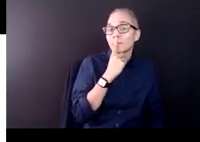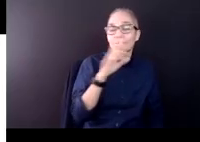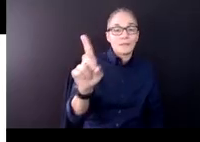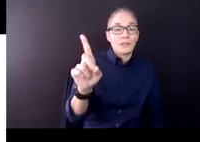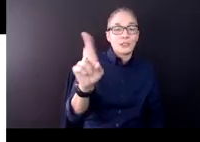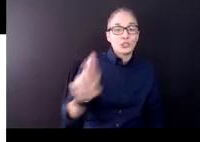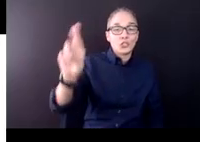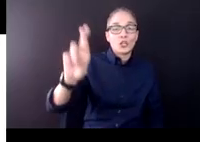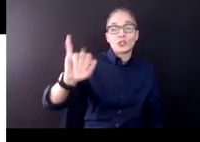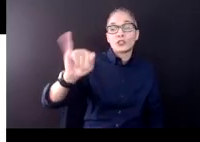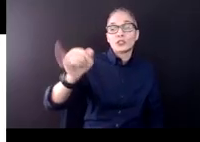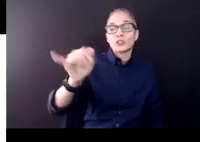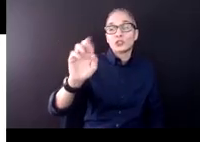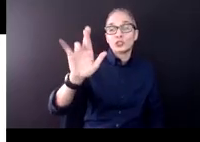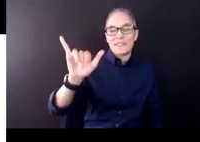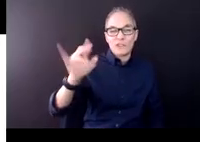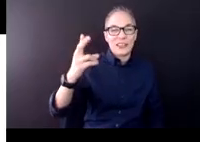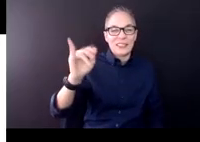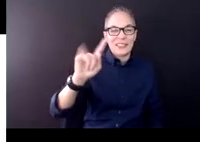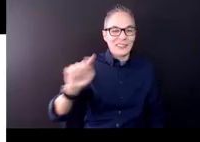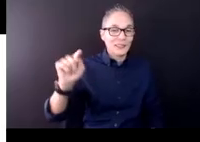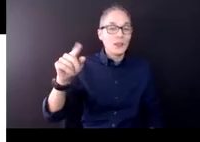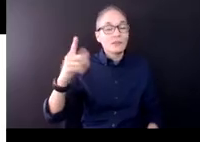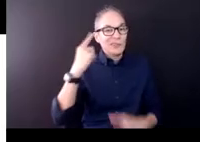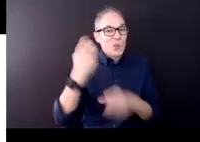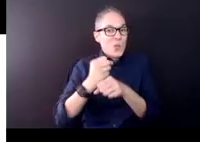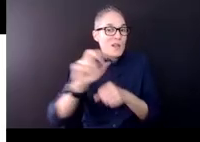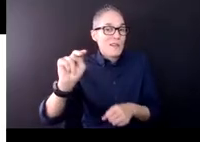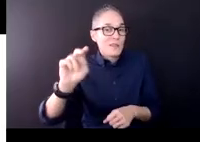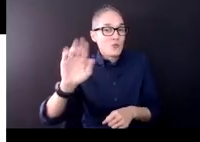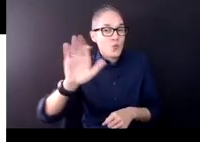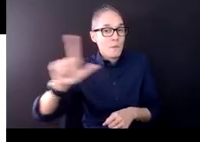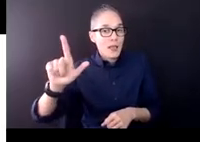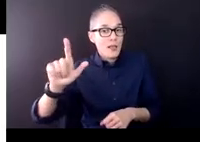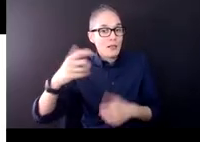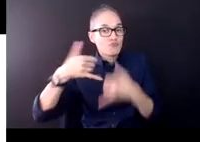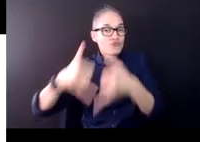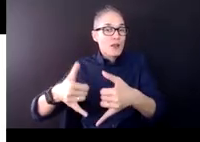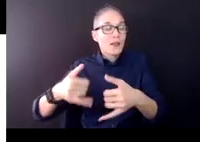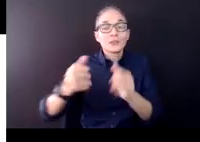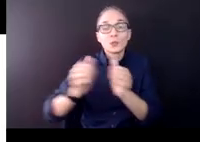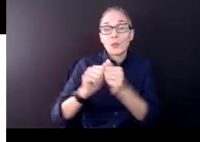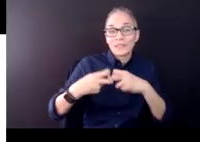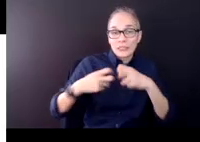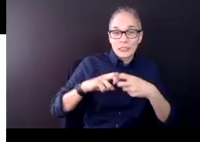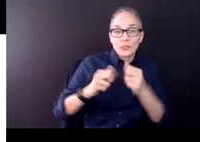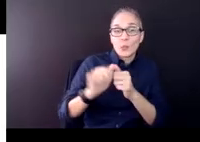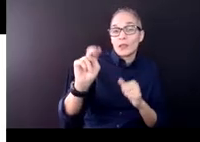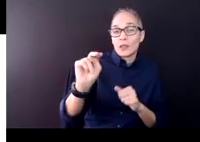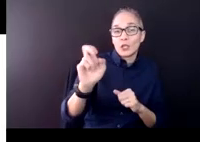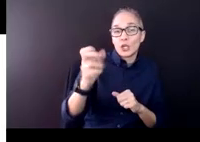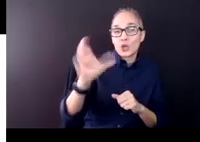Dr. Jeffrey Hinton won the Nobel Prize 2 years ago in physics for his work in neural networks,